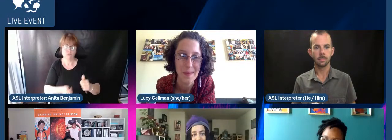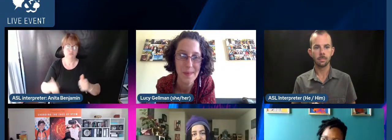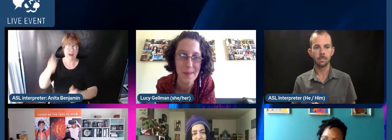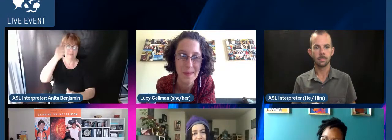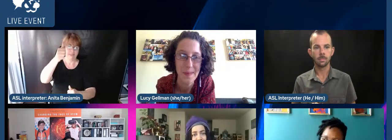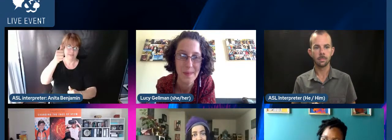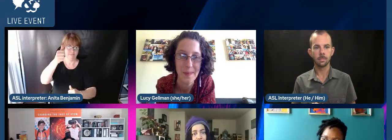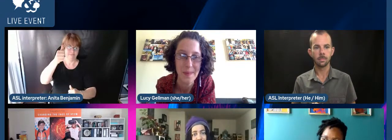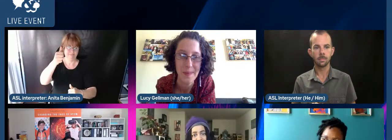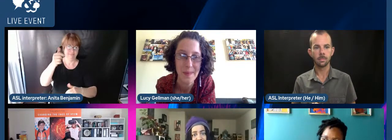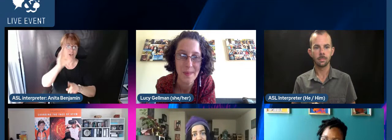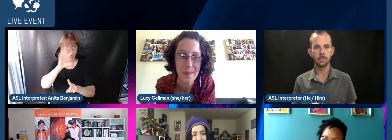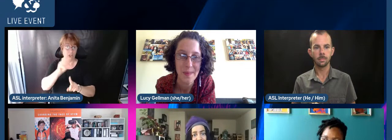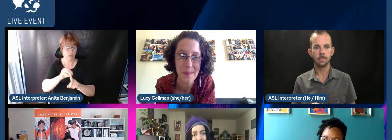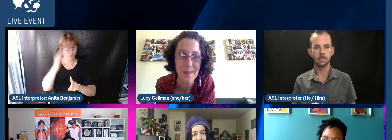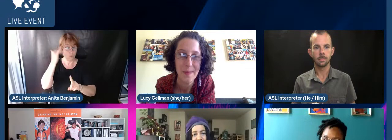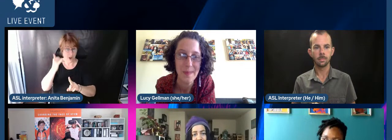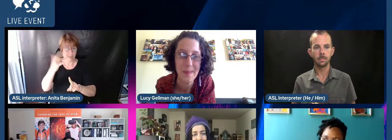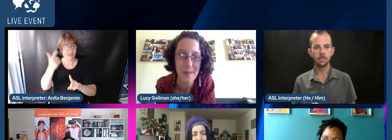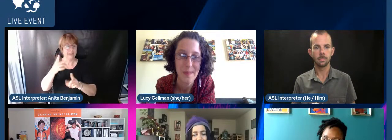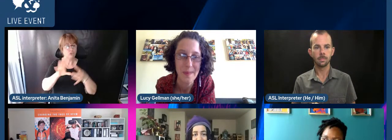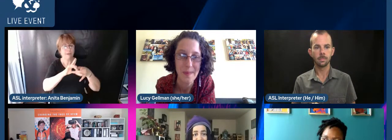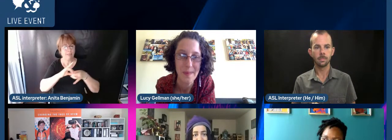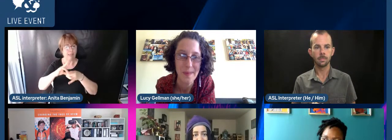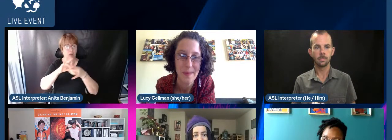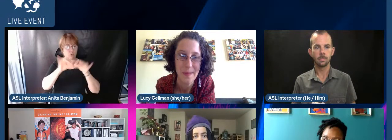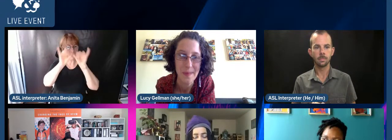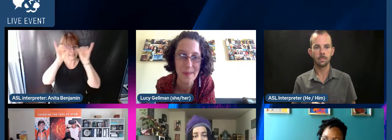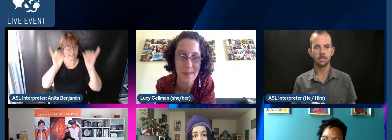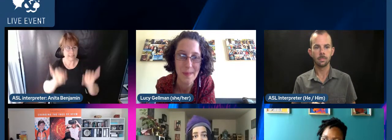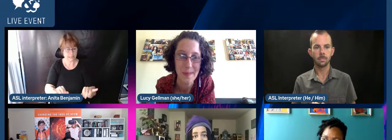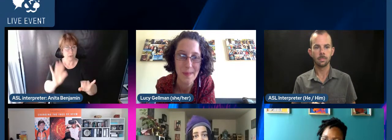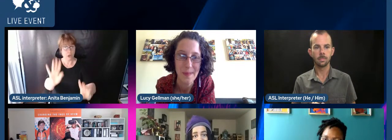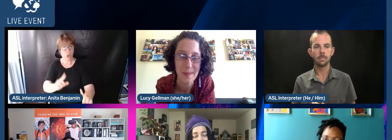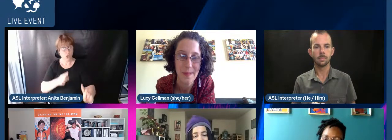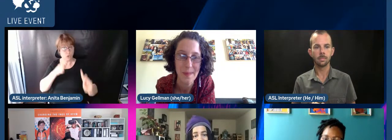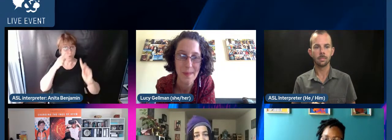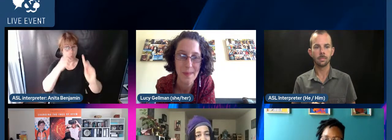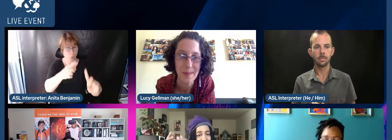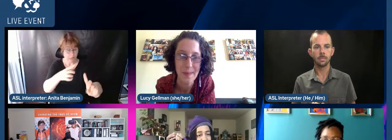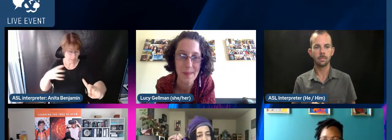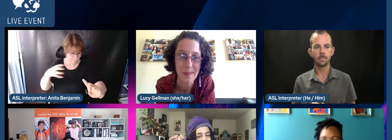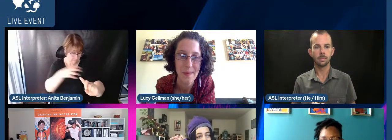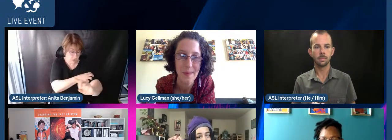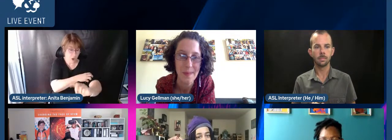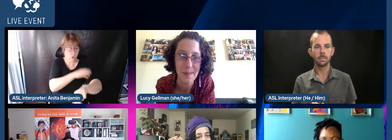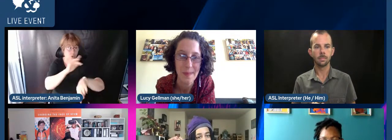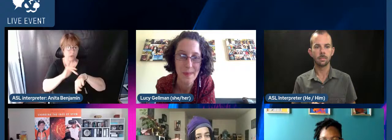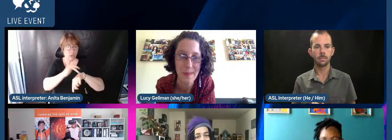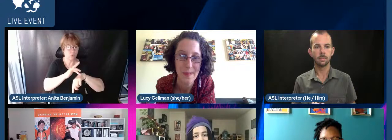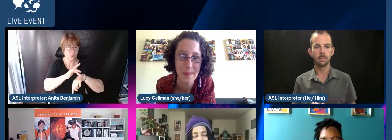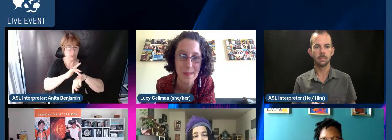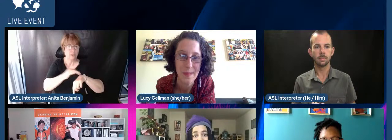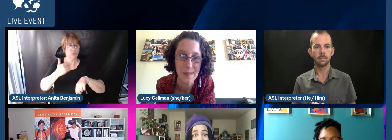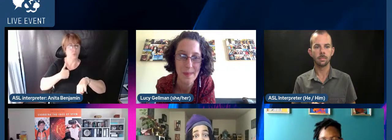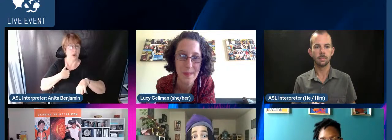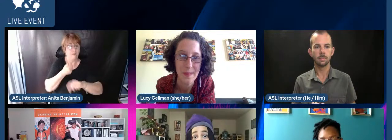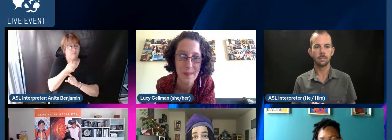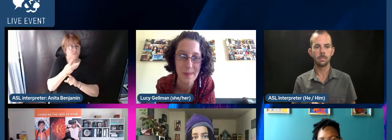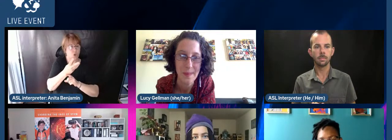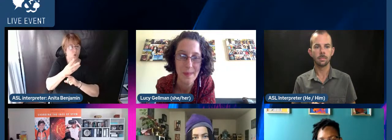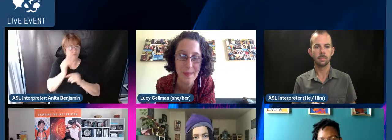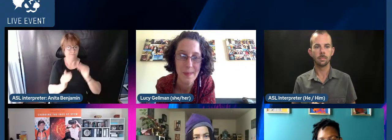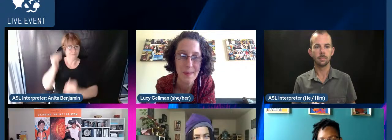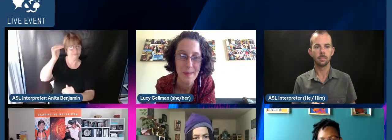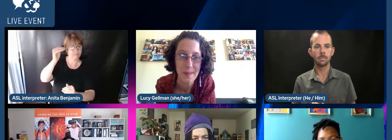of collaborative systems that are aimed to keep power and resources in the hands of a very few and keep them away